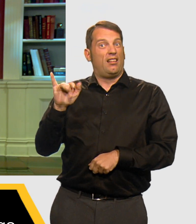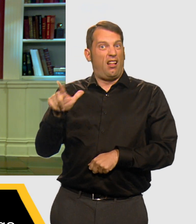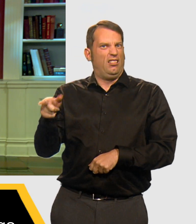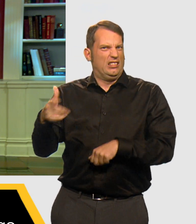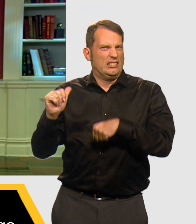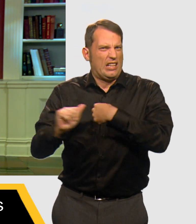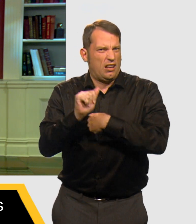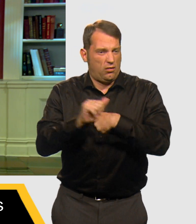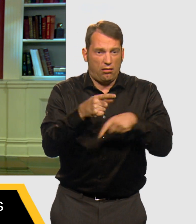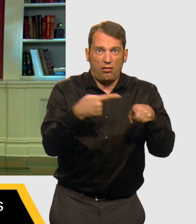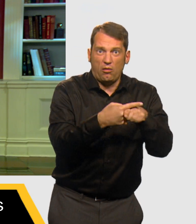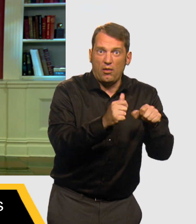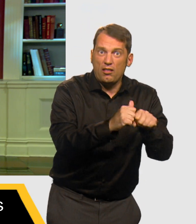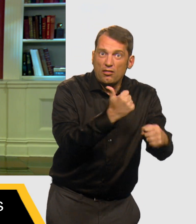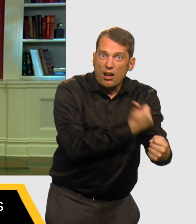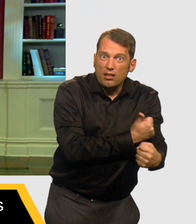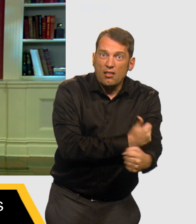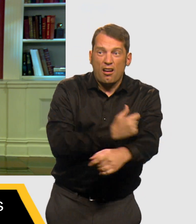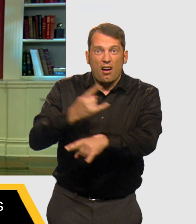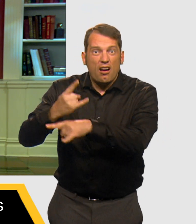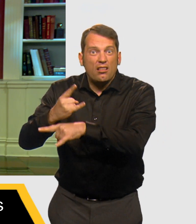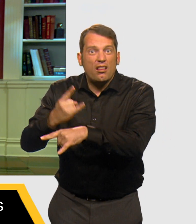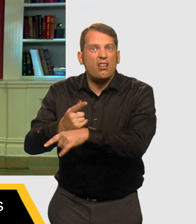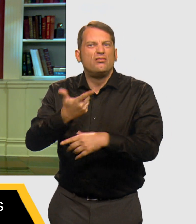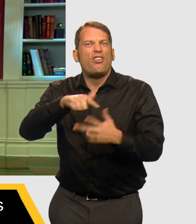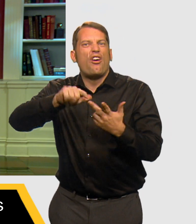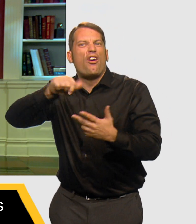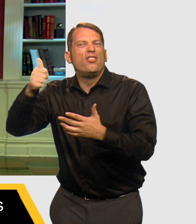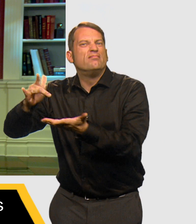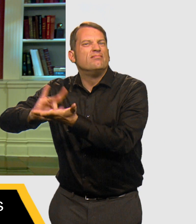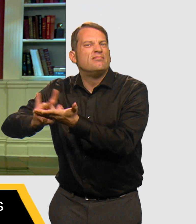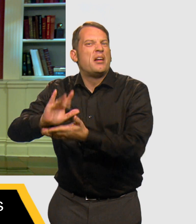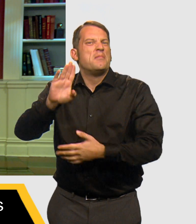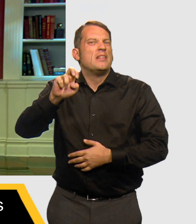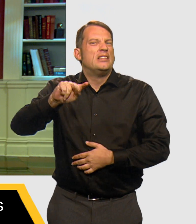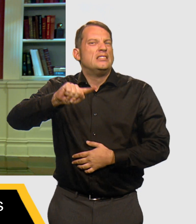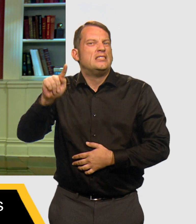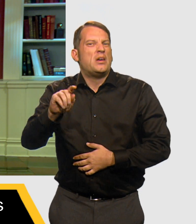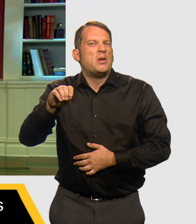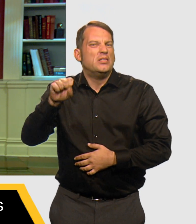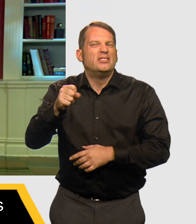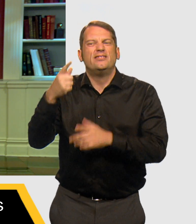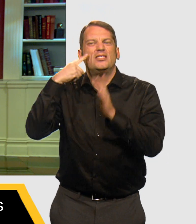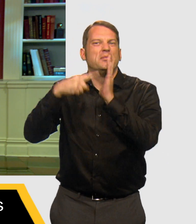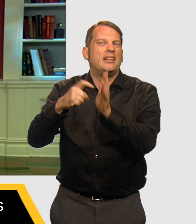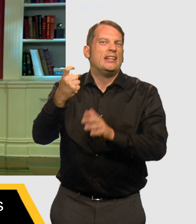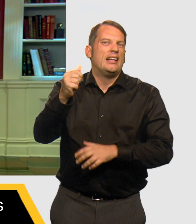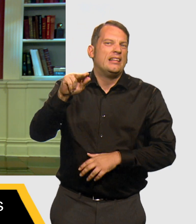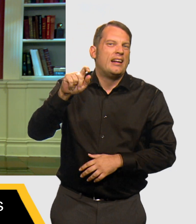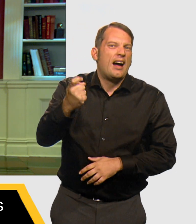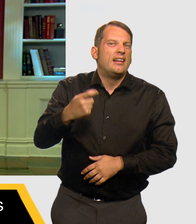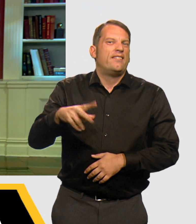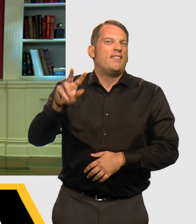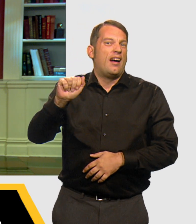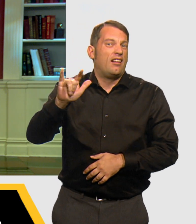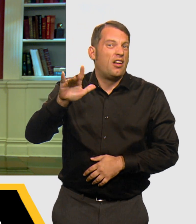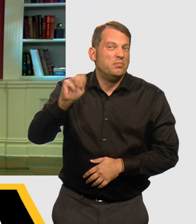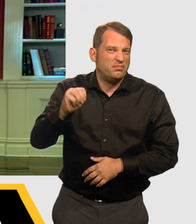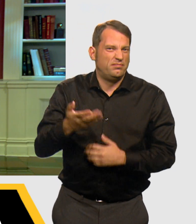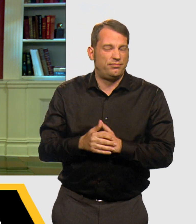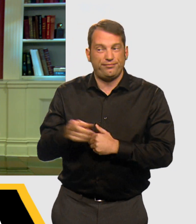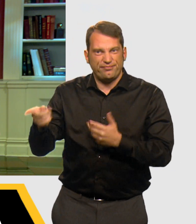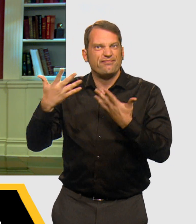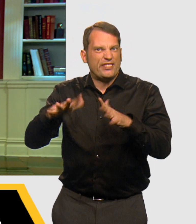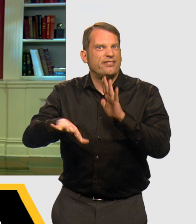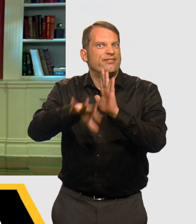with other drugs like alcohol and benzodiazepines, also known as benzos. Fentanyl has